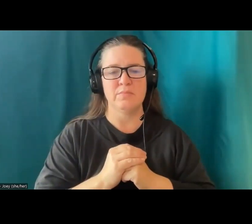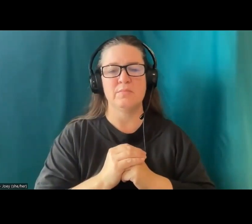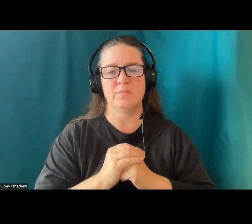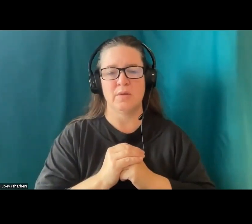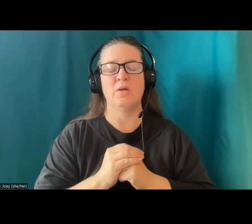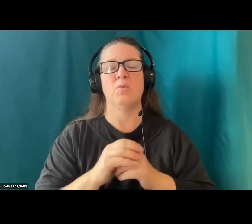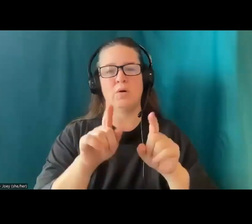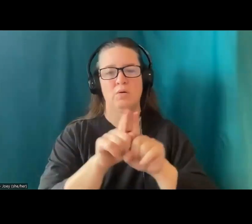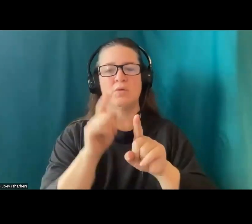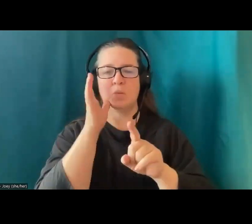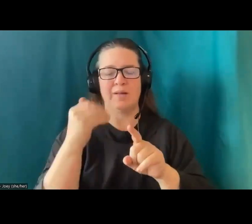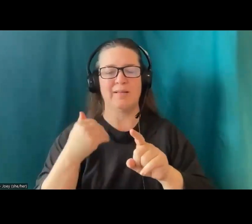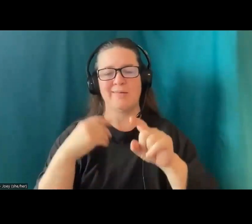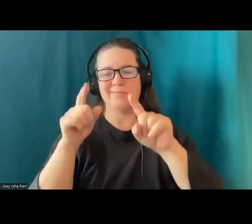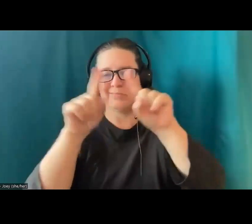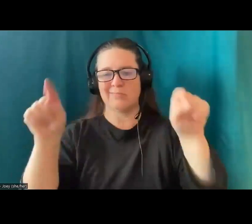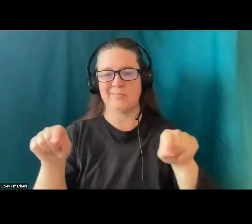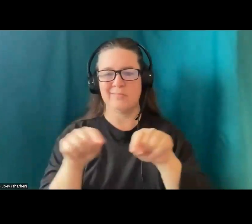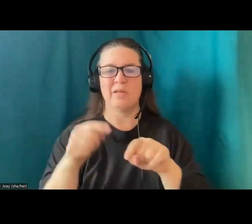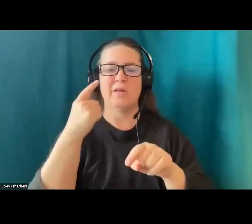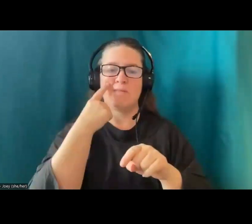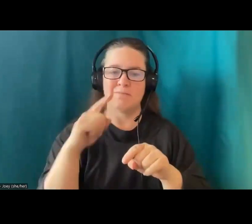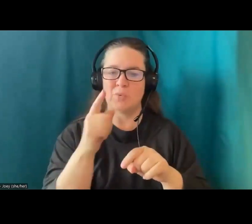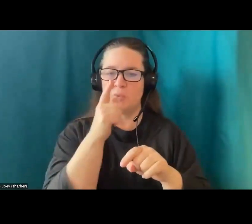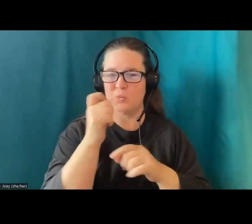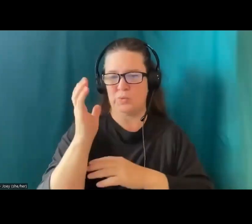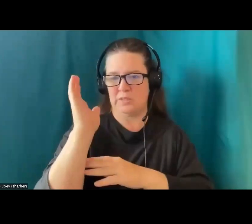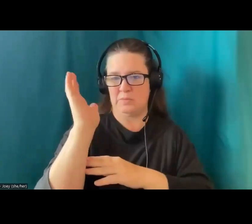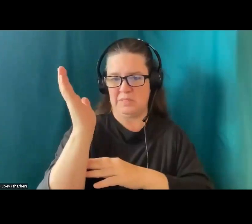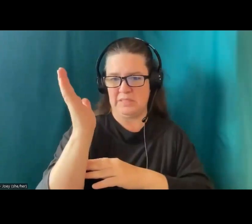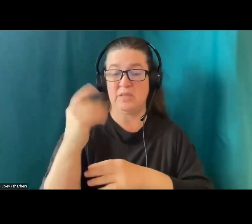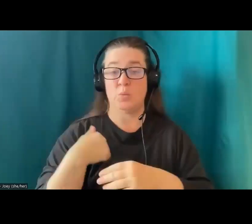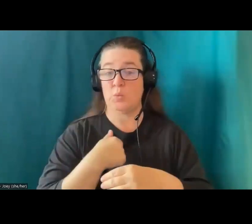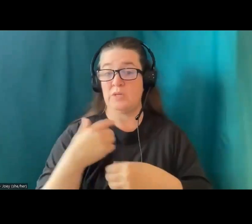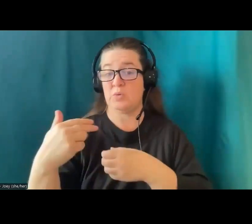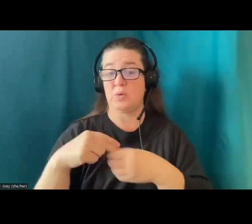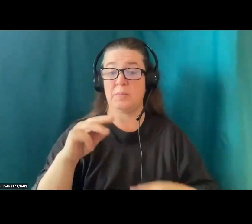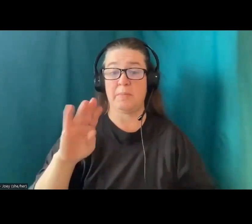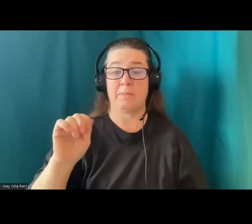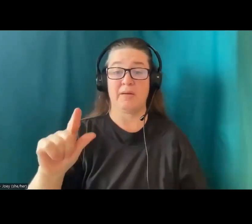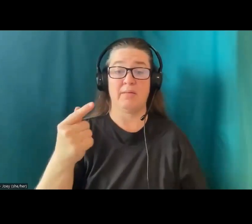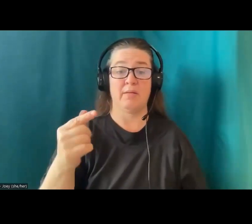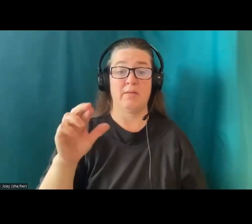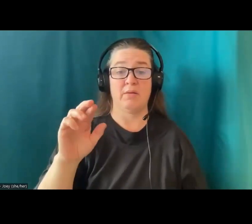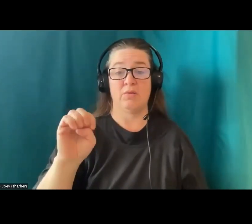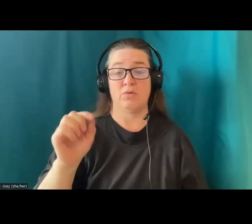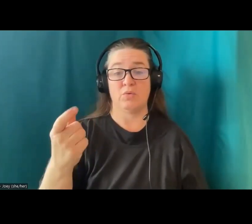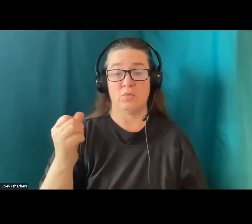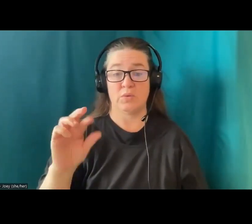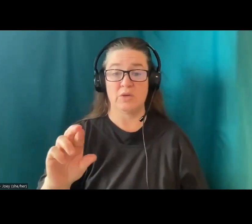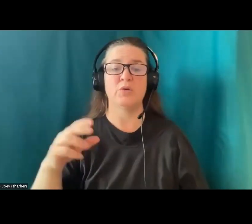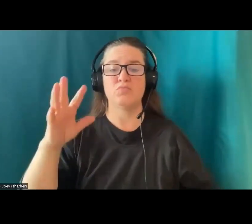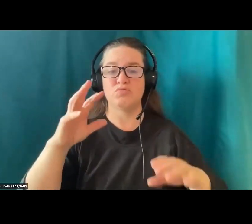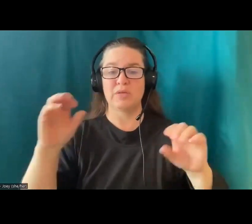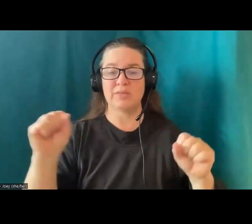speaking. In a few moments, you'll be hearing from Michael Greer, the President and CEO of Arts Fund, to provide an overview of the Community Accelerated Grant